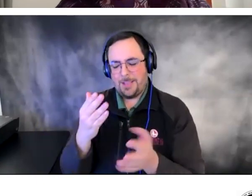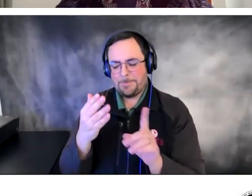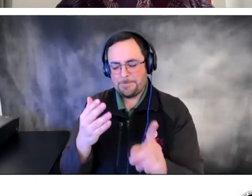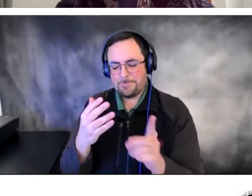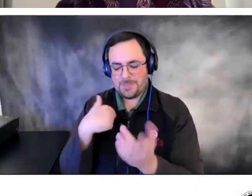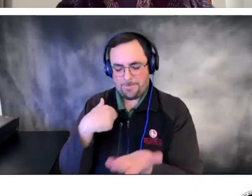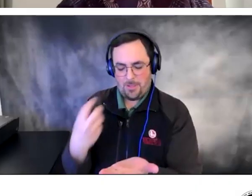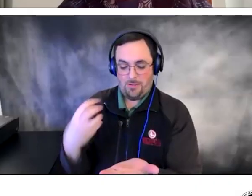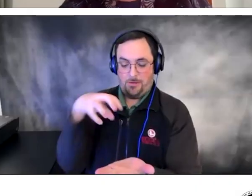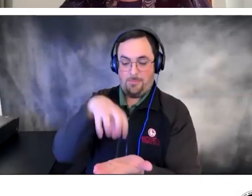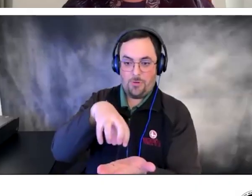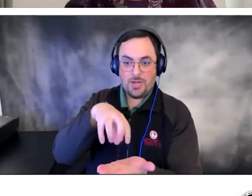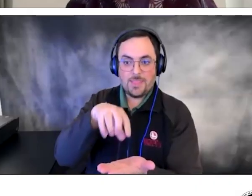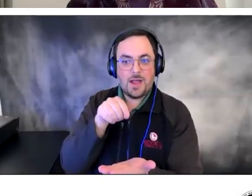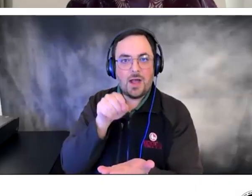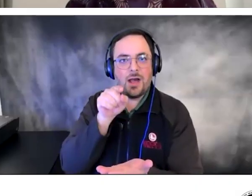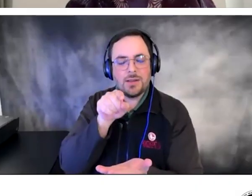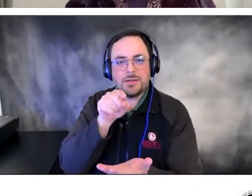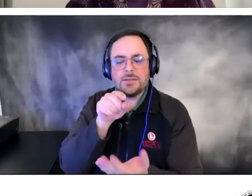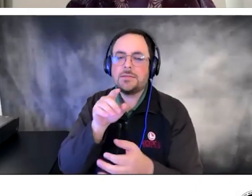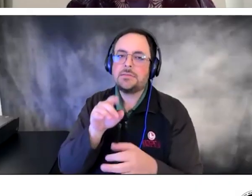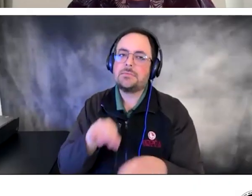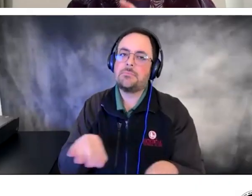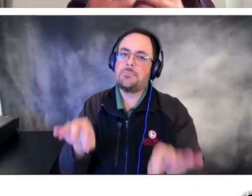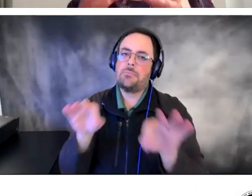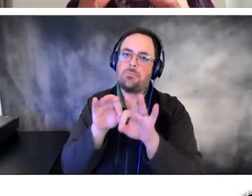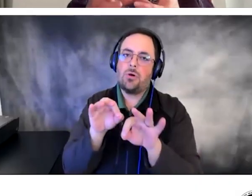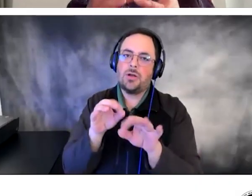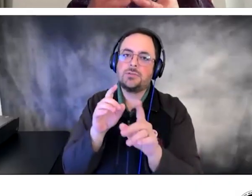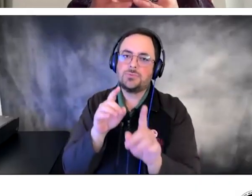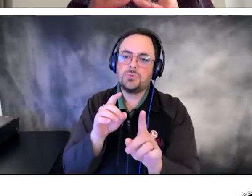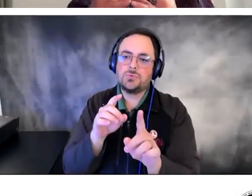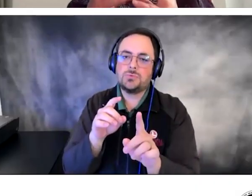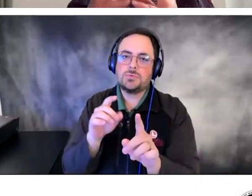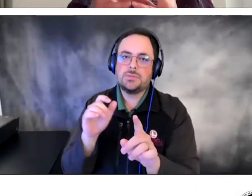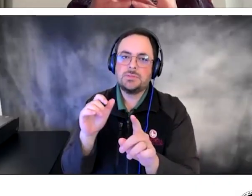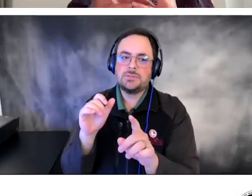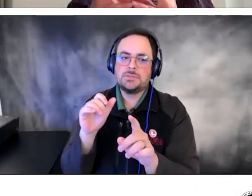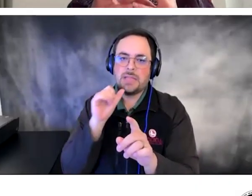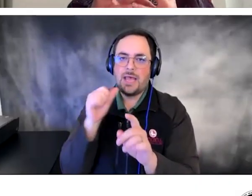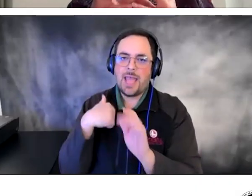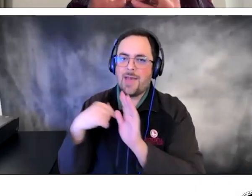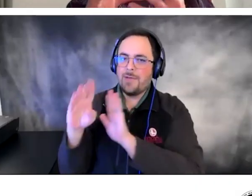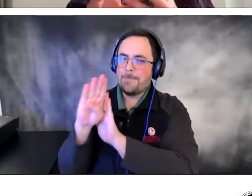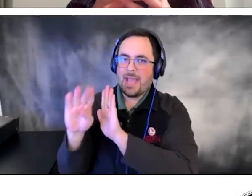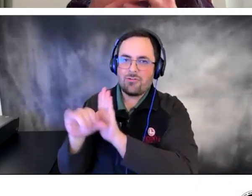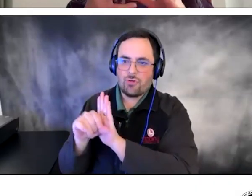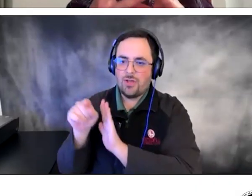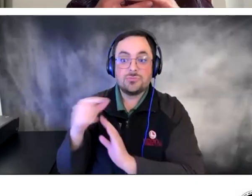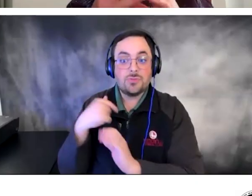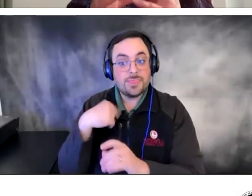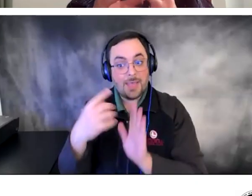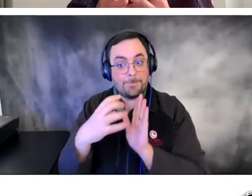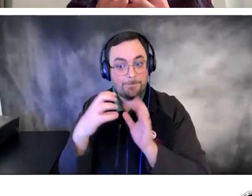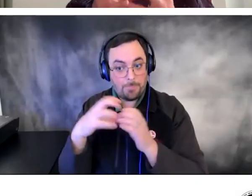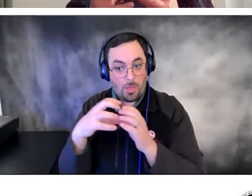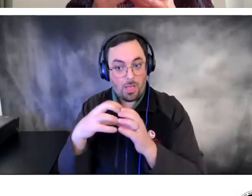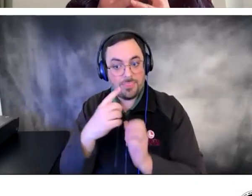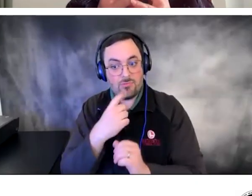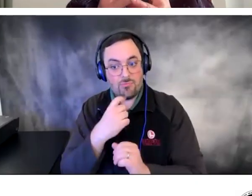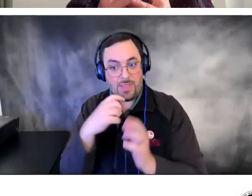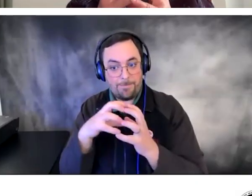to you about mounting these symbols, sometimes it's best to not put them on a background mount. So this